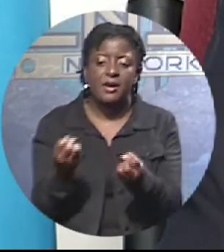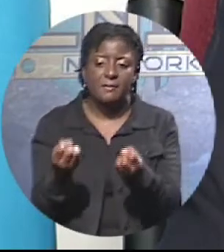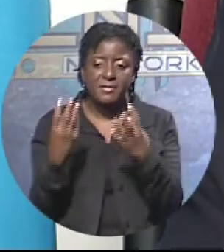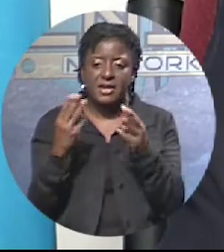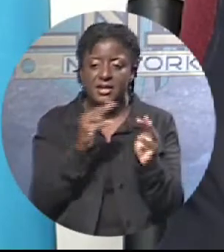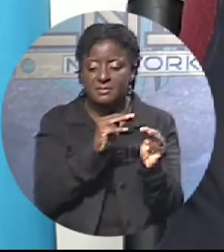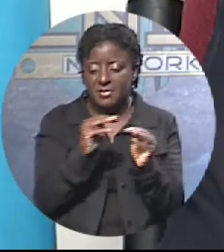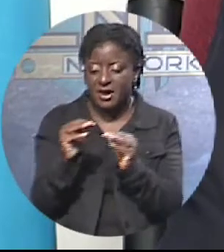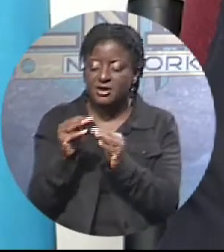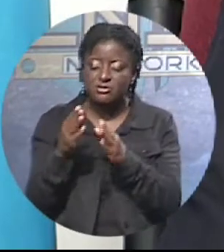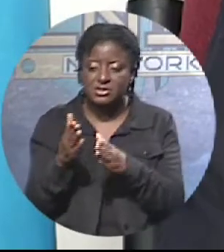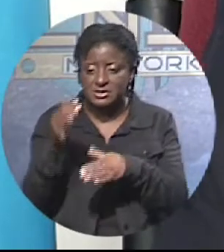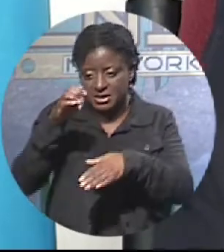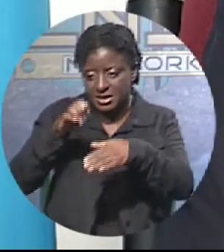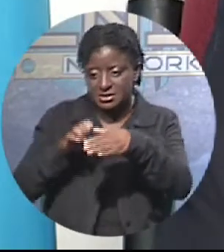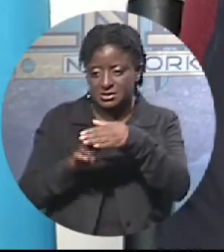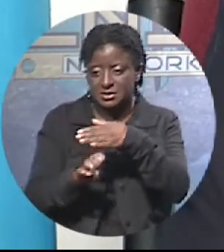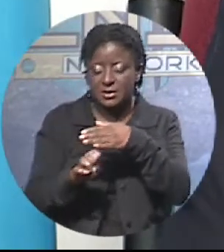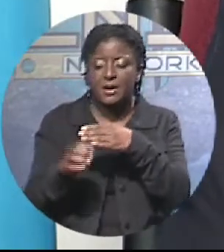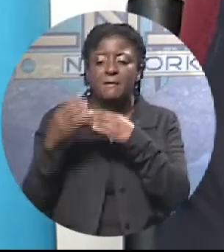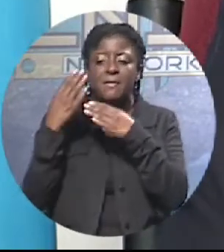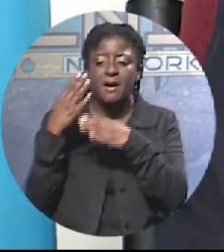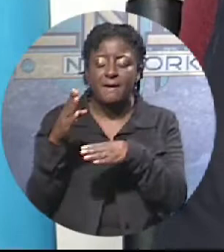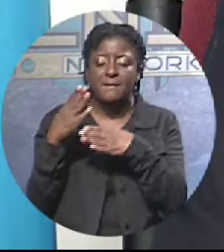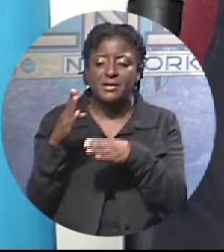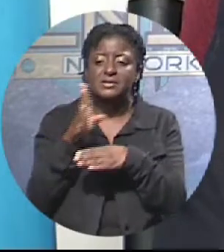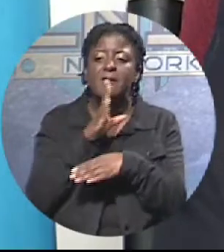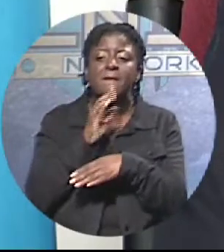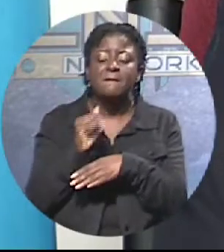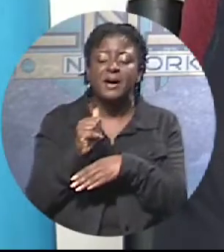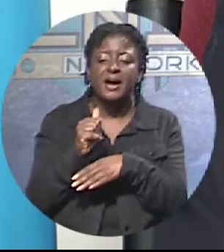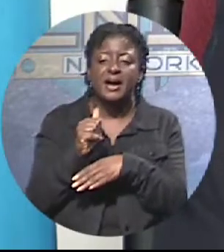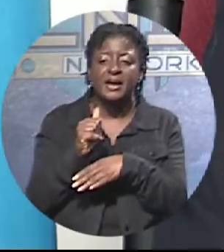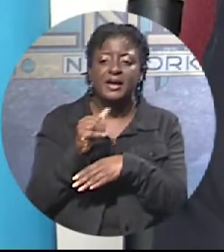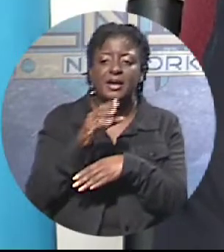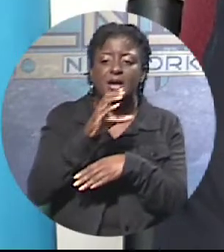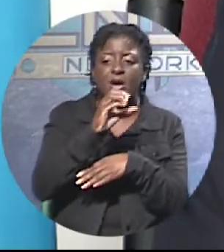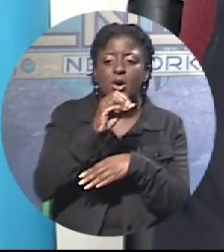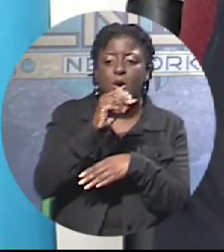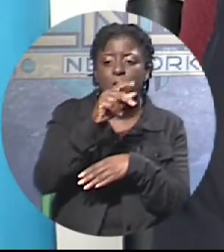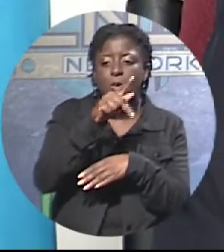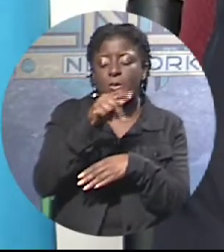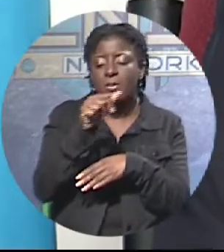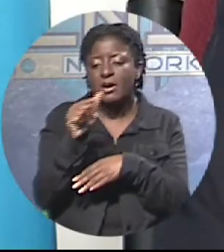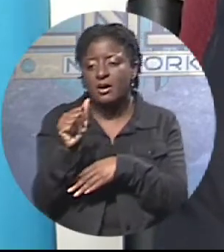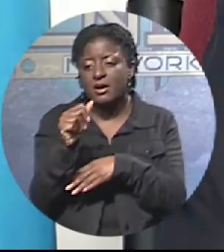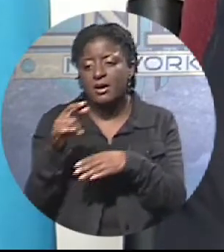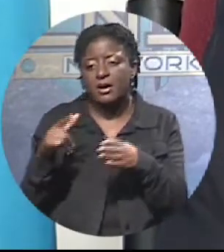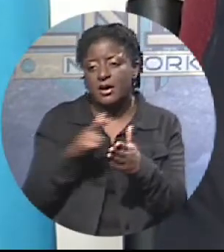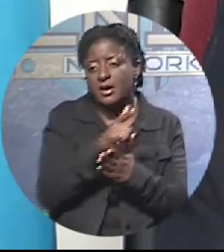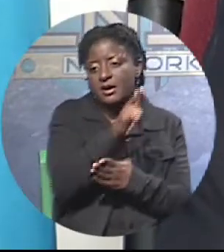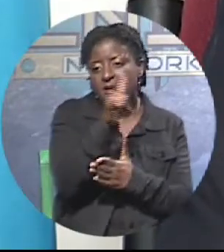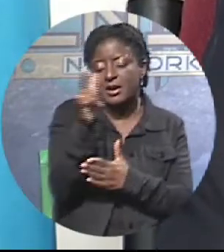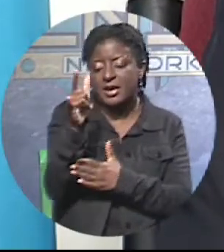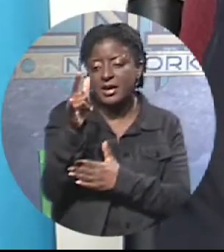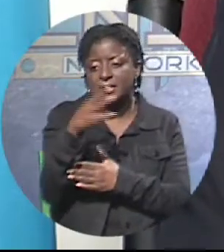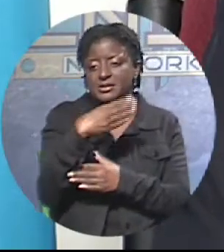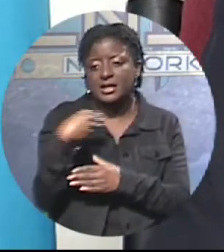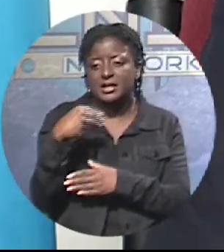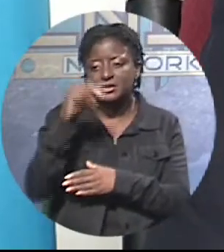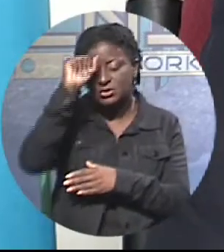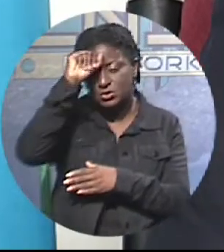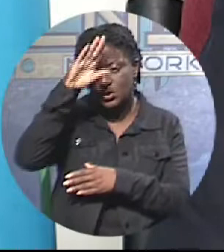Bahamas via Copa Airlines or Cuban or other airlines. They enter legally and then